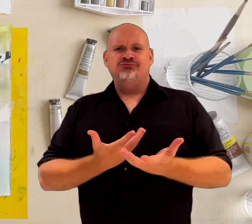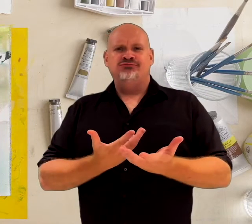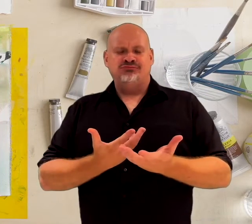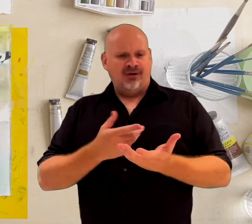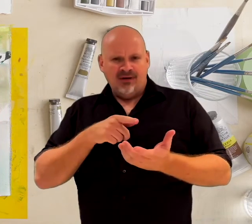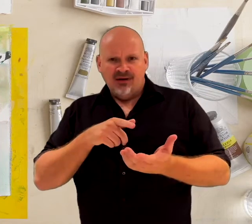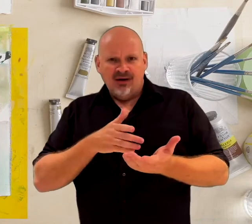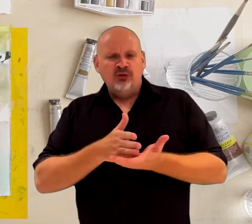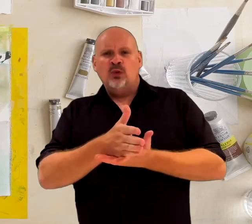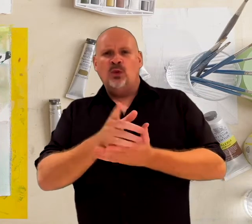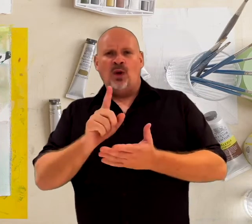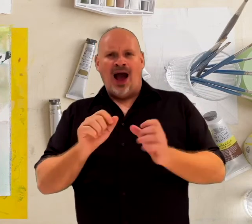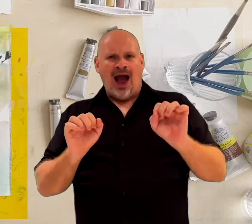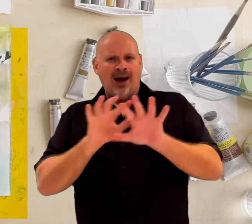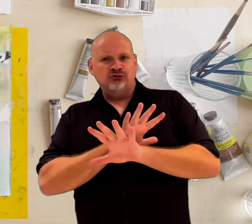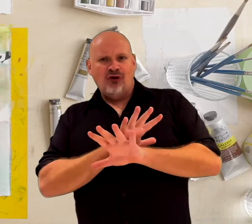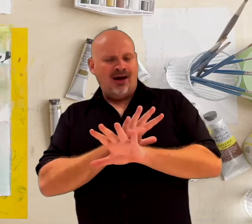abstraction.